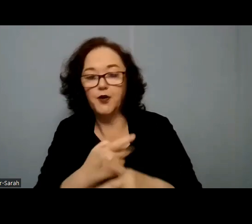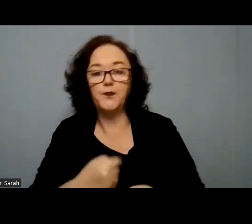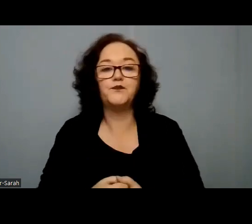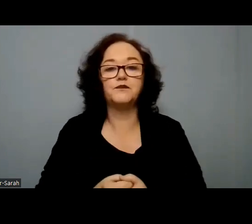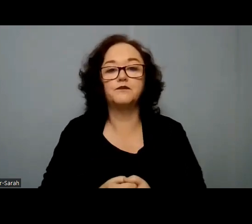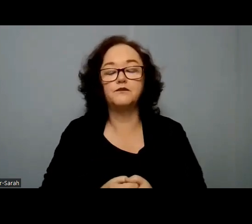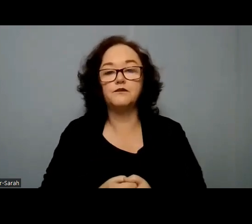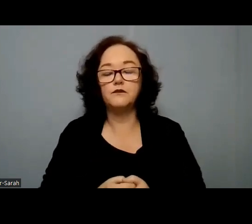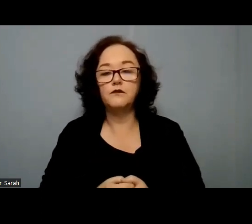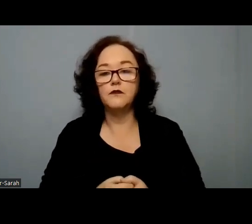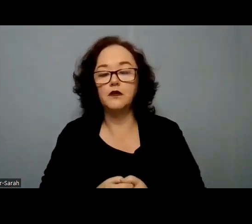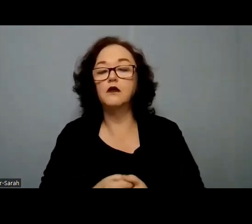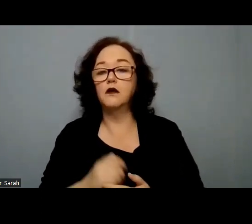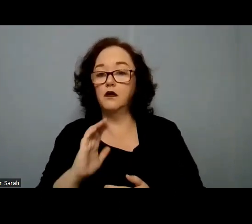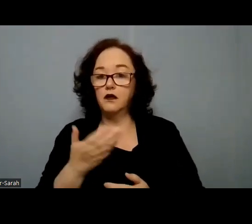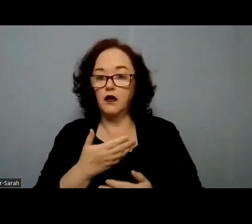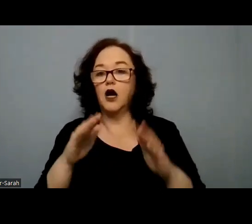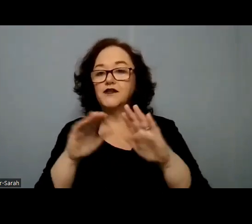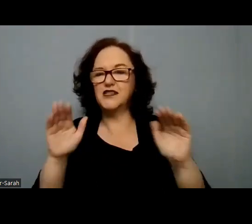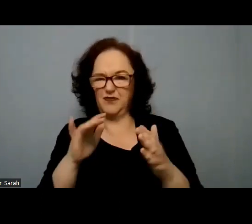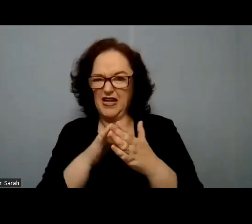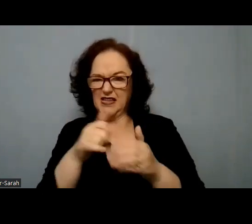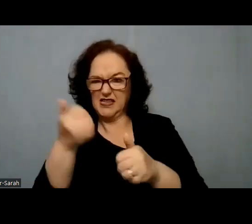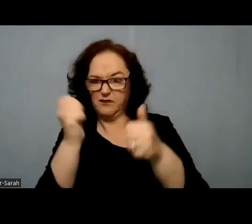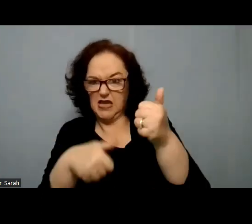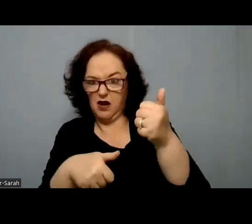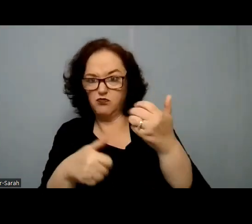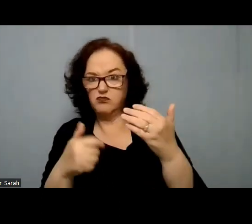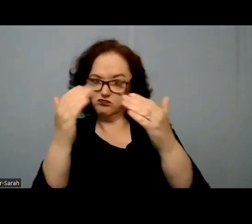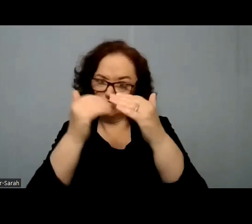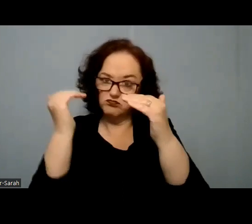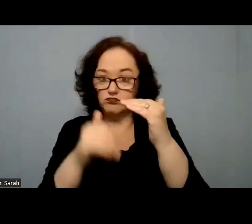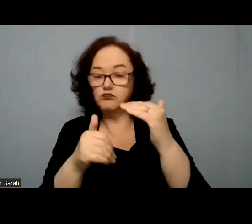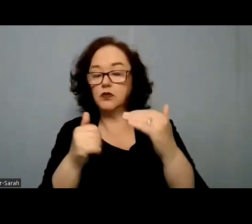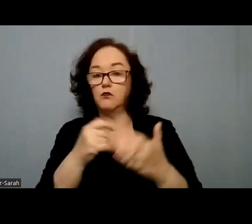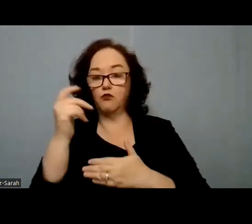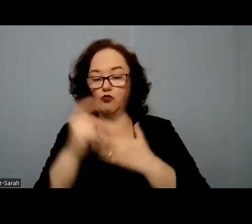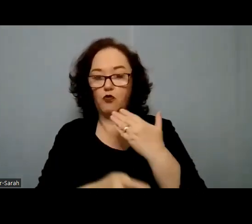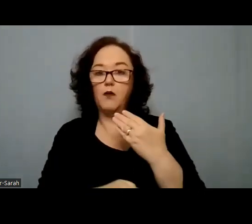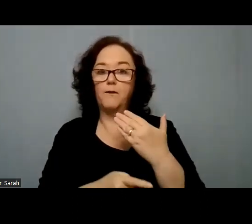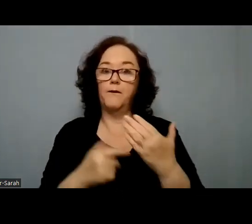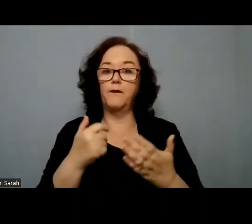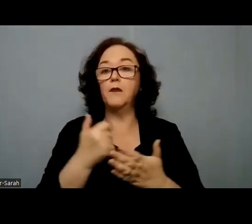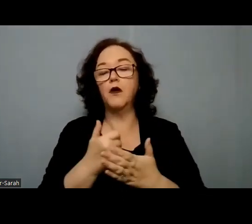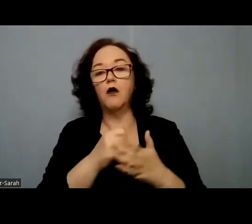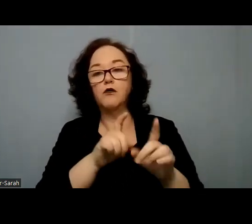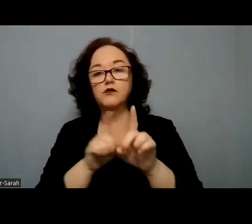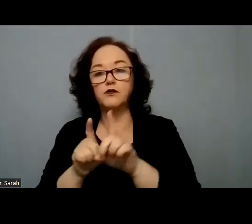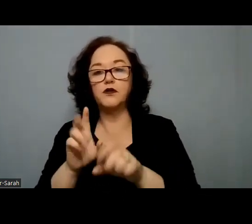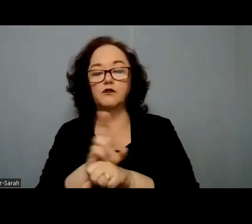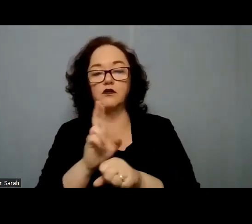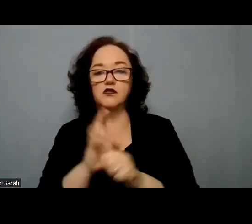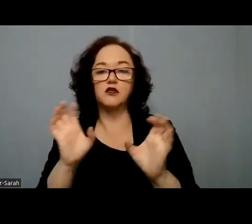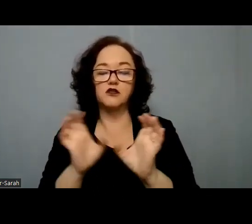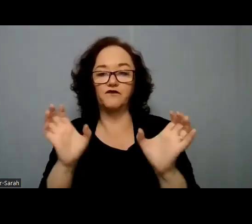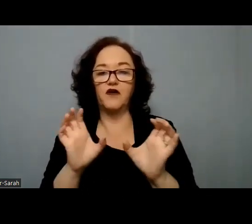our systems. Those step-down programs open that capacity, but even better, they utilize the Certified Community Behavioral